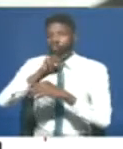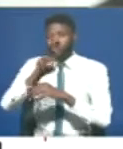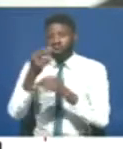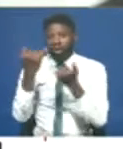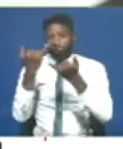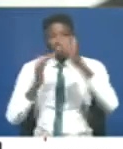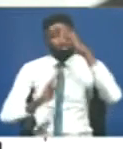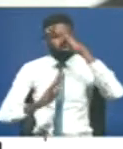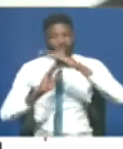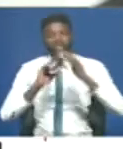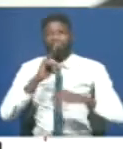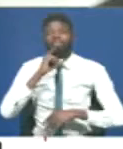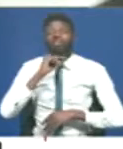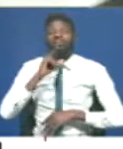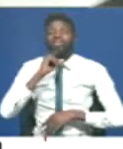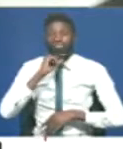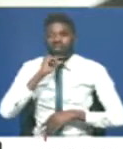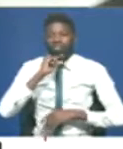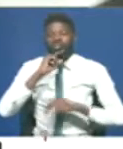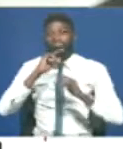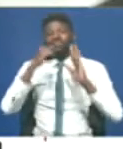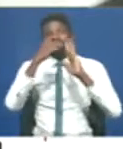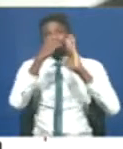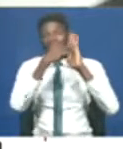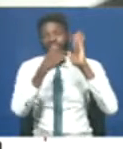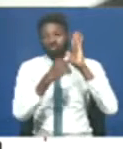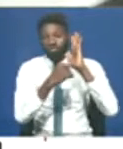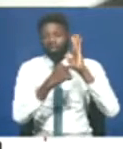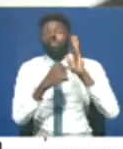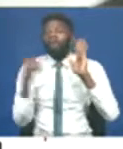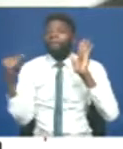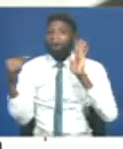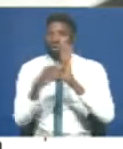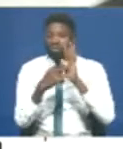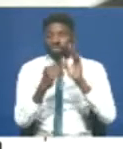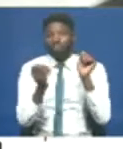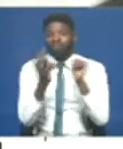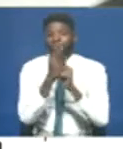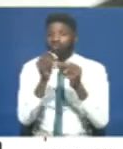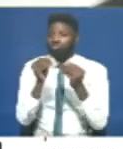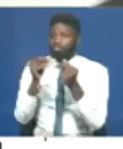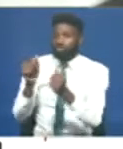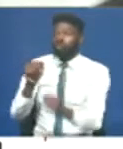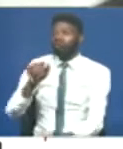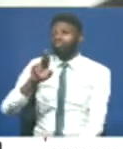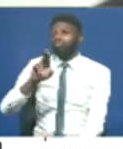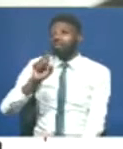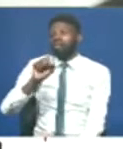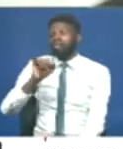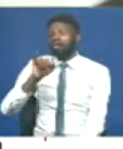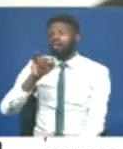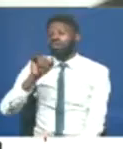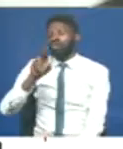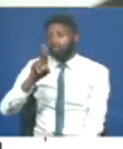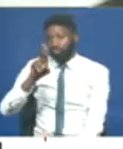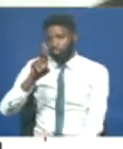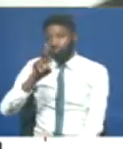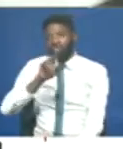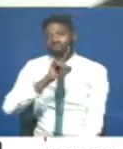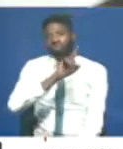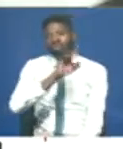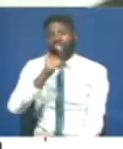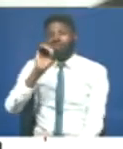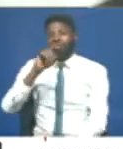men's Premier League table with 14 points after beating United States International University Africa 1-0 today at the City